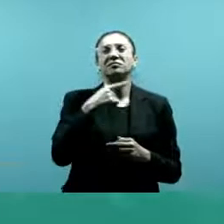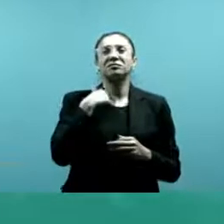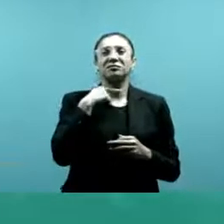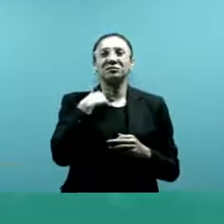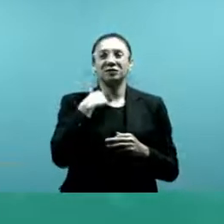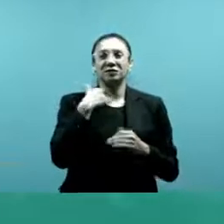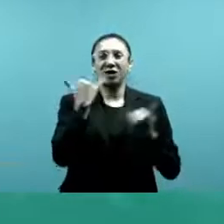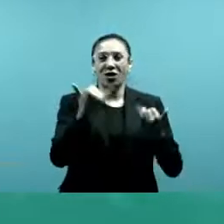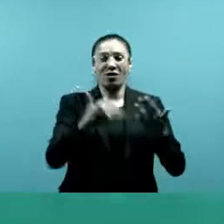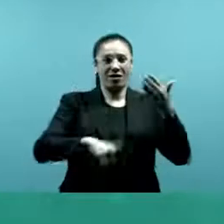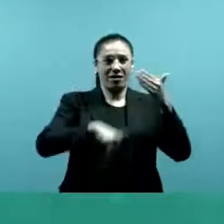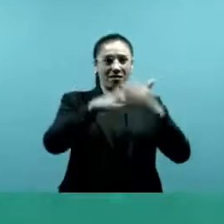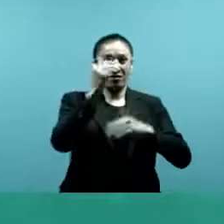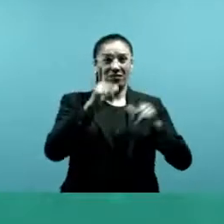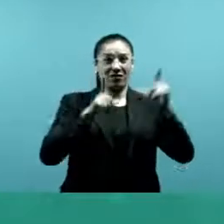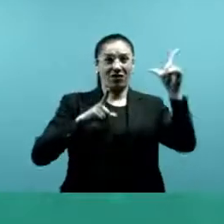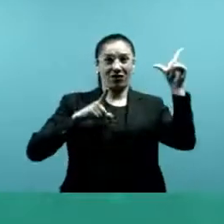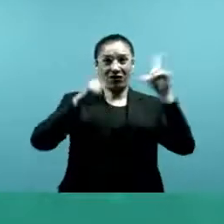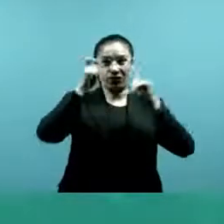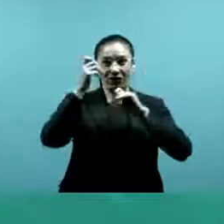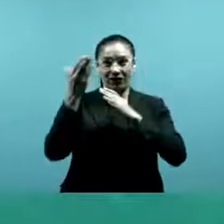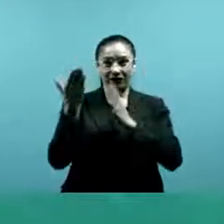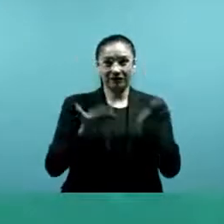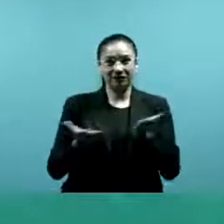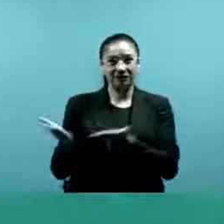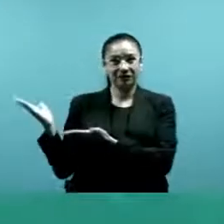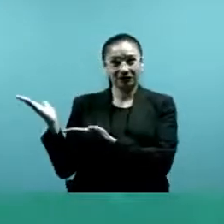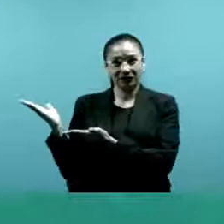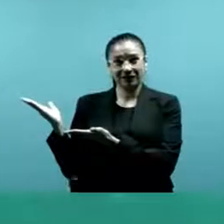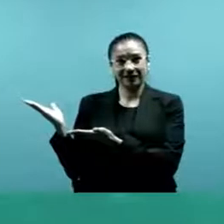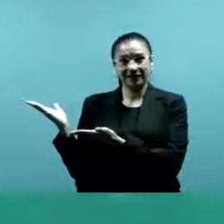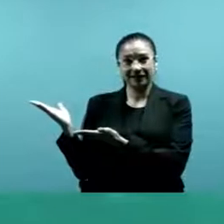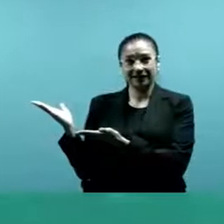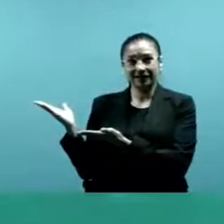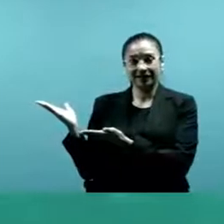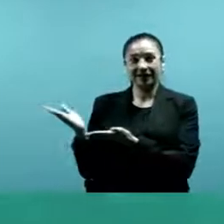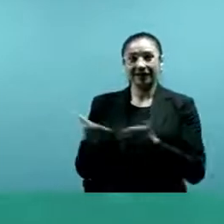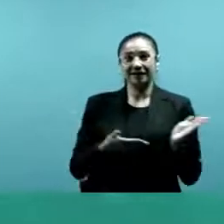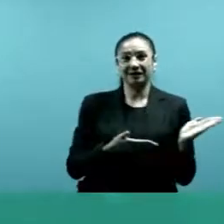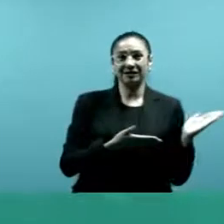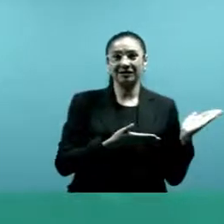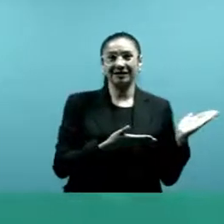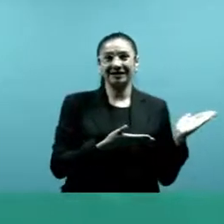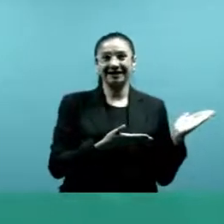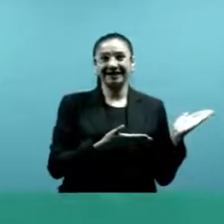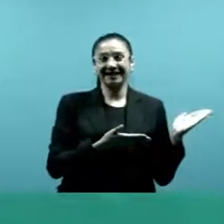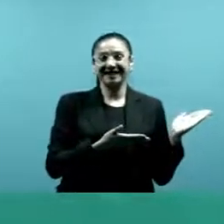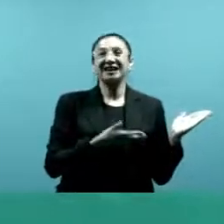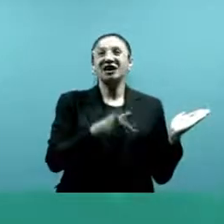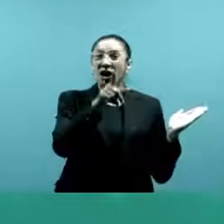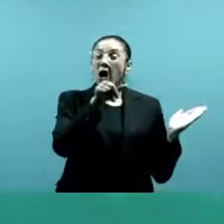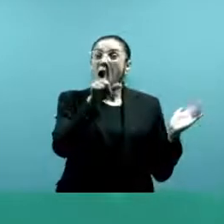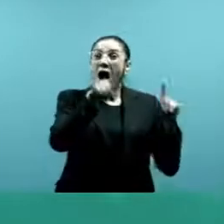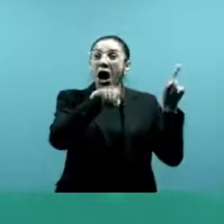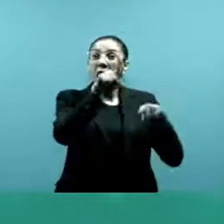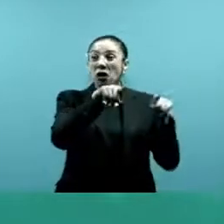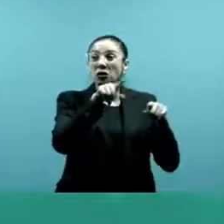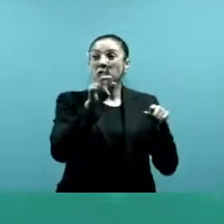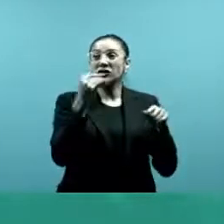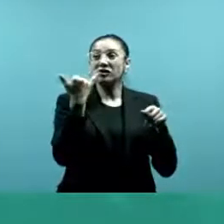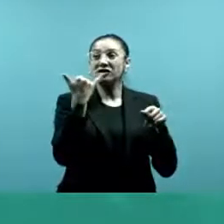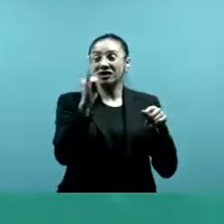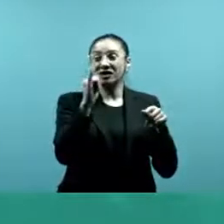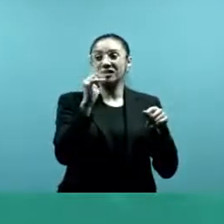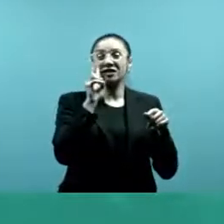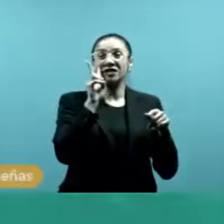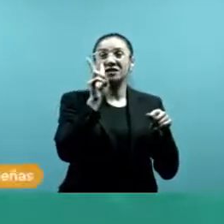esta fotografía. I don't know if any one of you have seen this photograph. Alguno de ustedes la ha visto. This is a